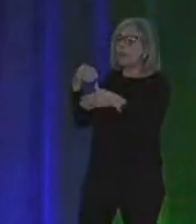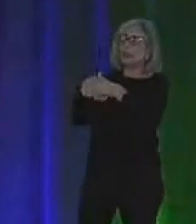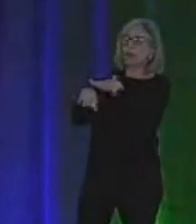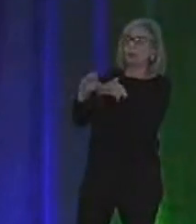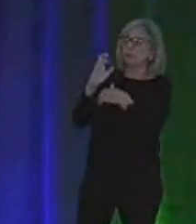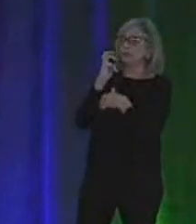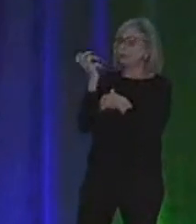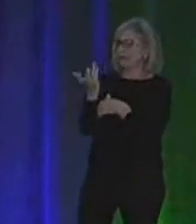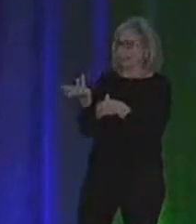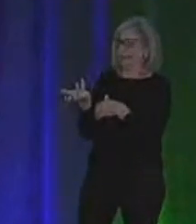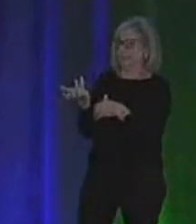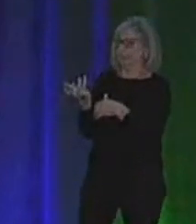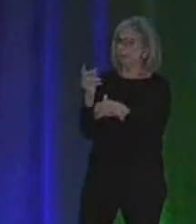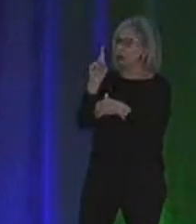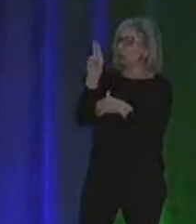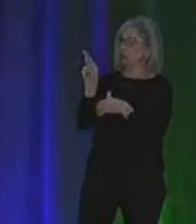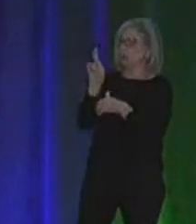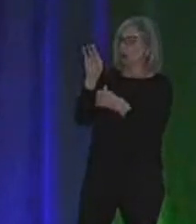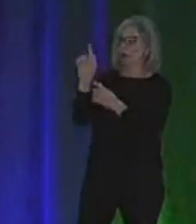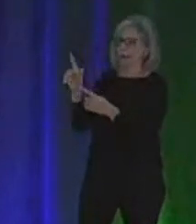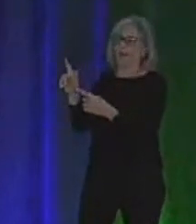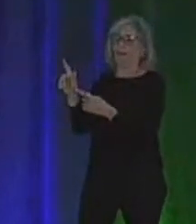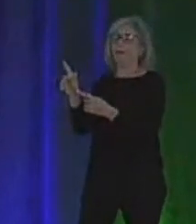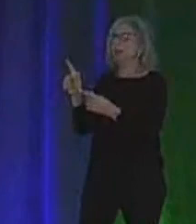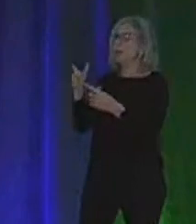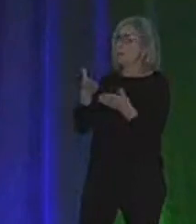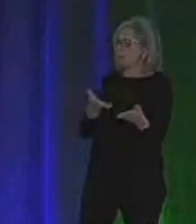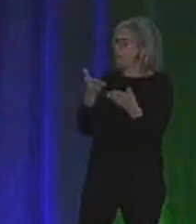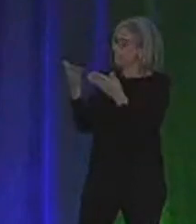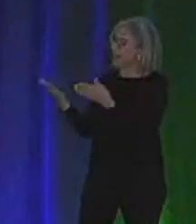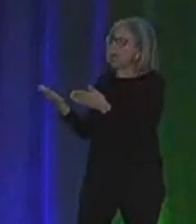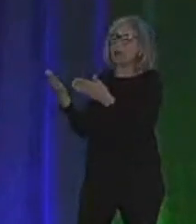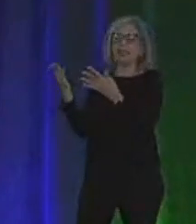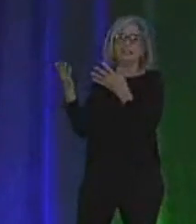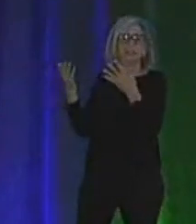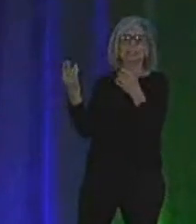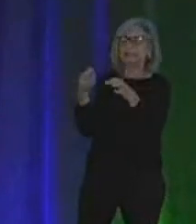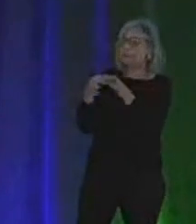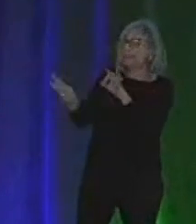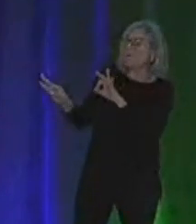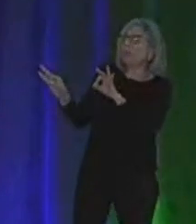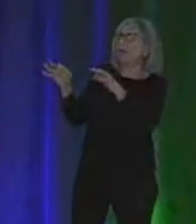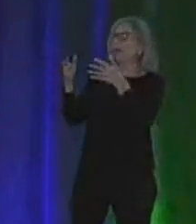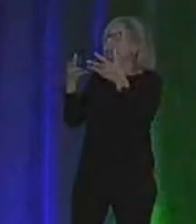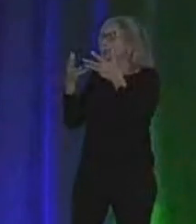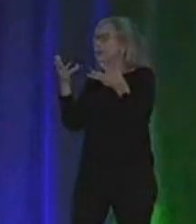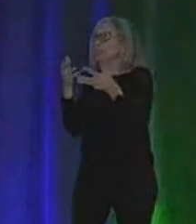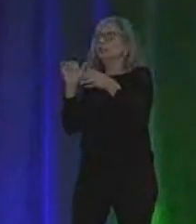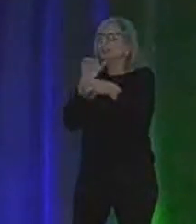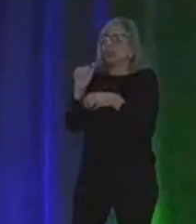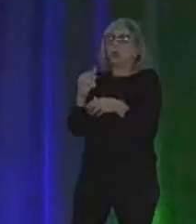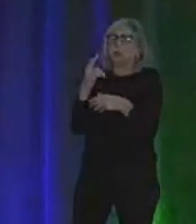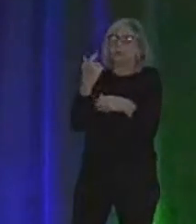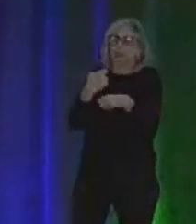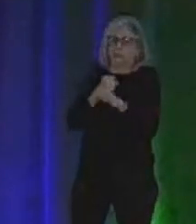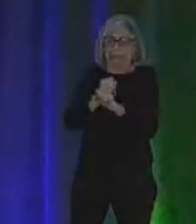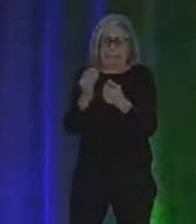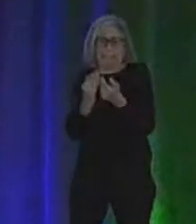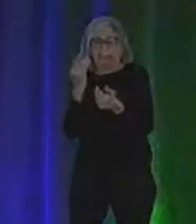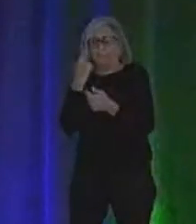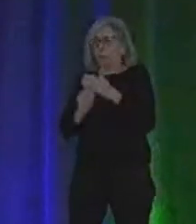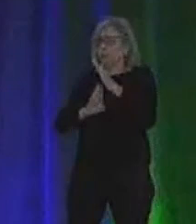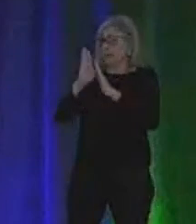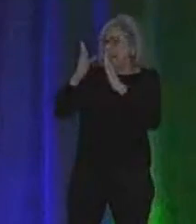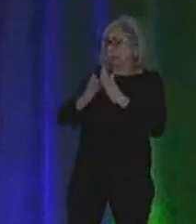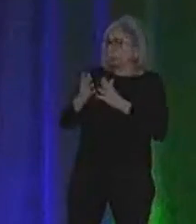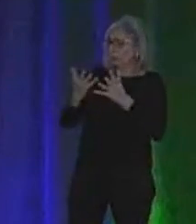it's very, very important for us to provide, with the app router, to provide these simple conventions that don't just make it easier for developers